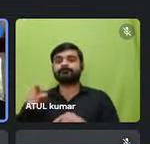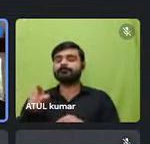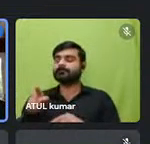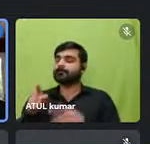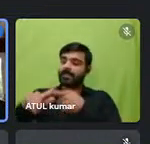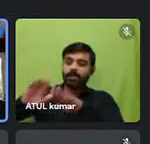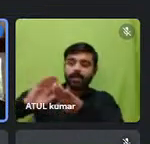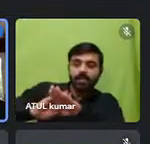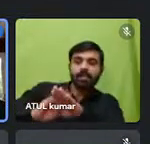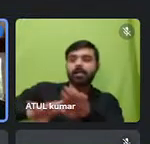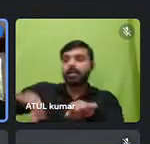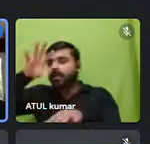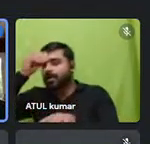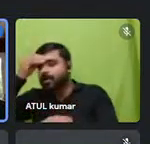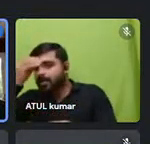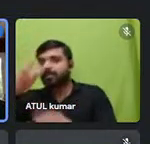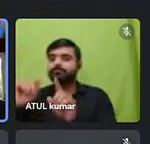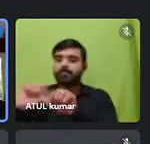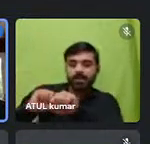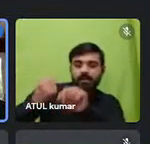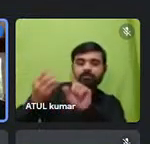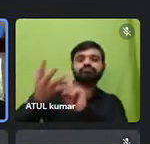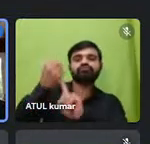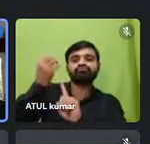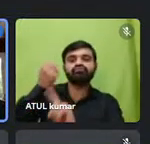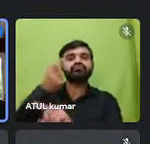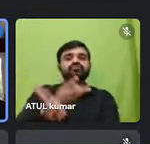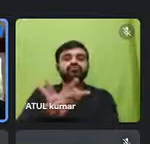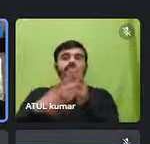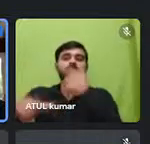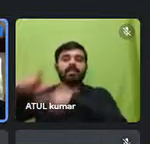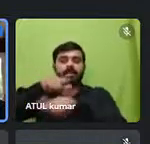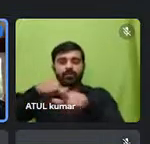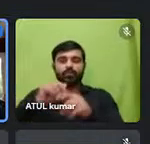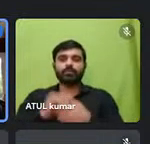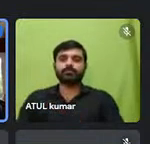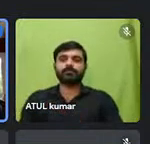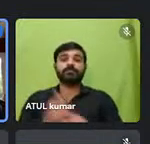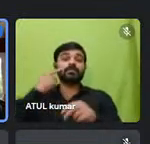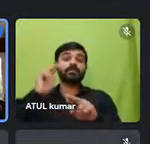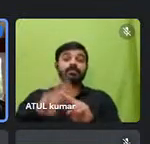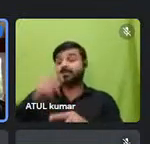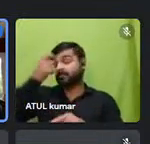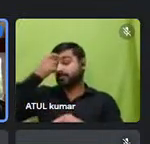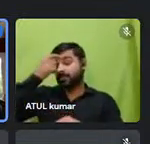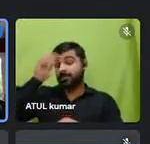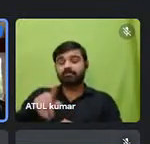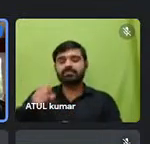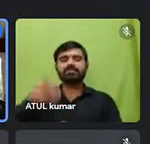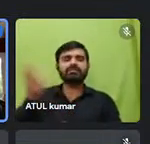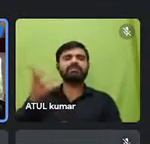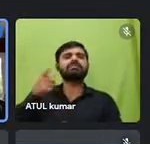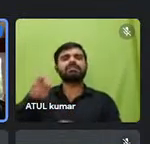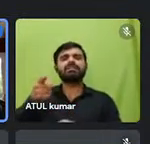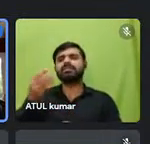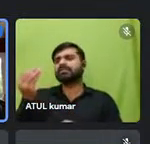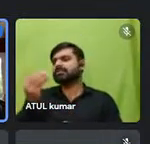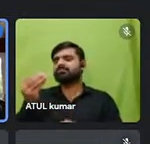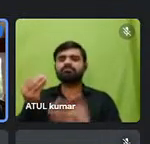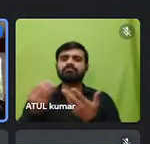experience of learning and opportunities to learn the language. And if there's a problem because there is